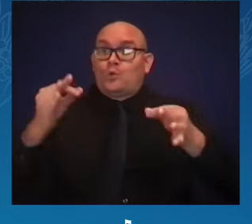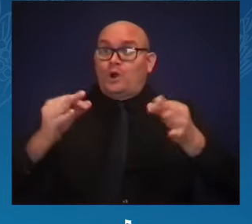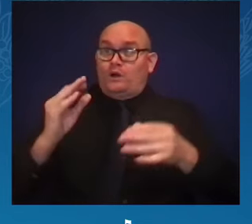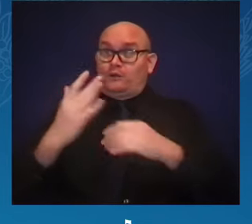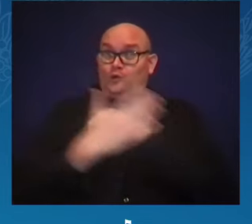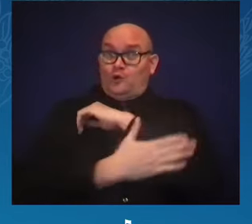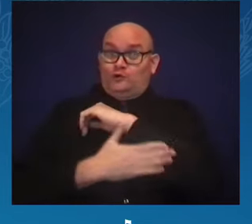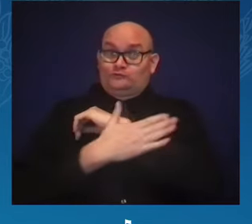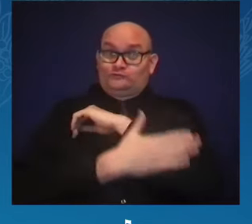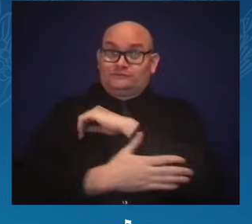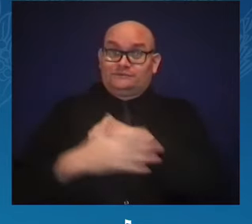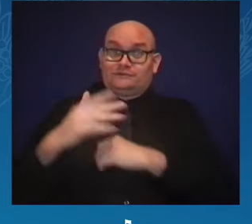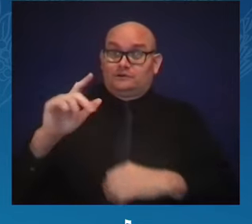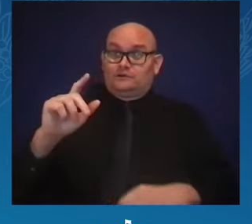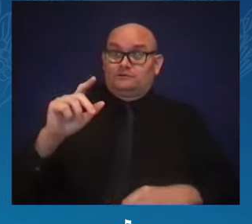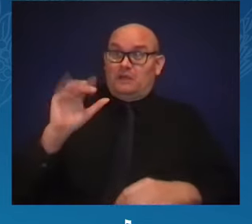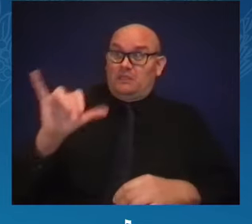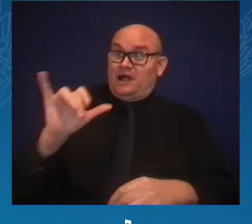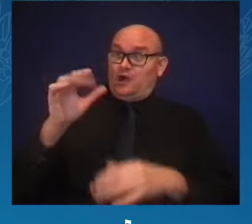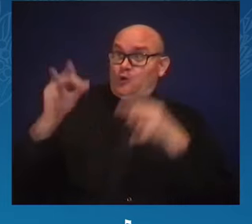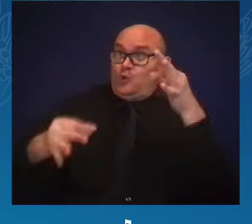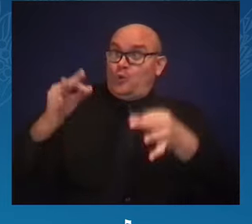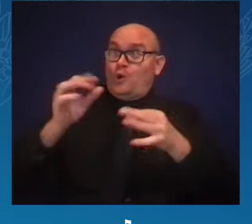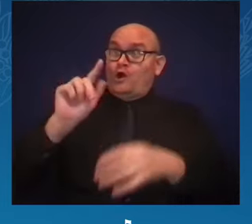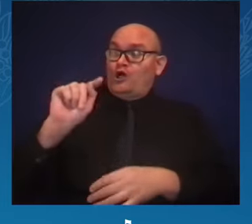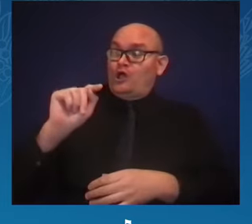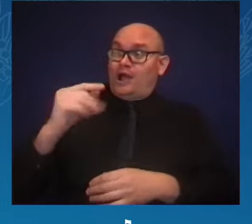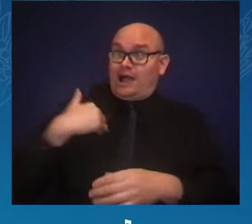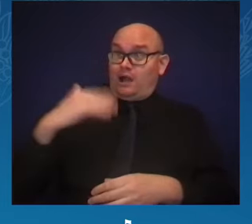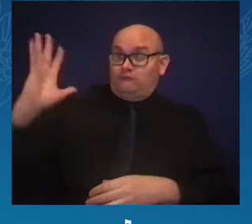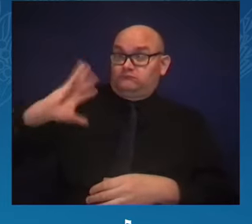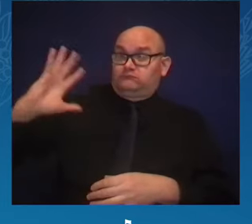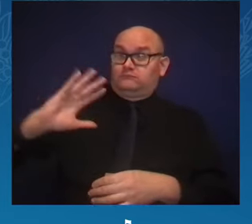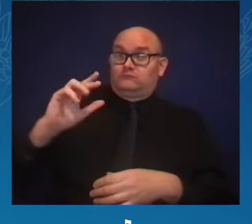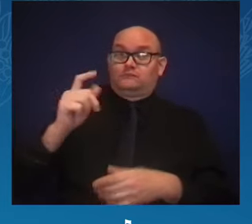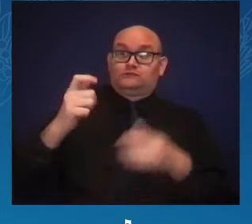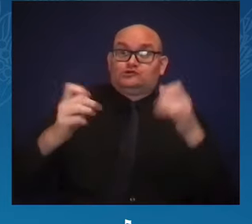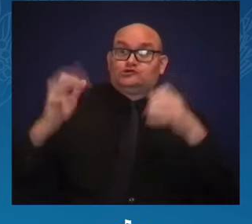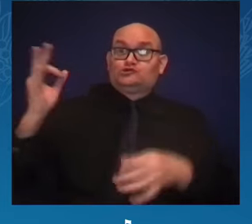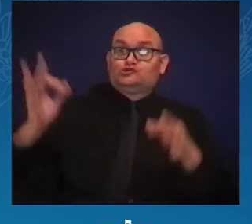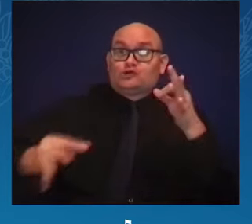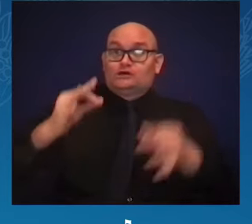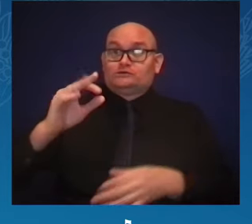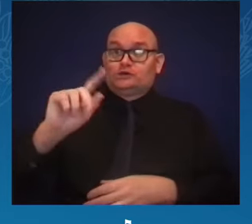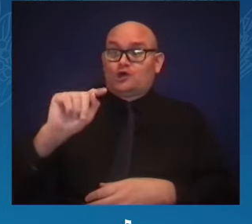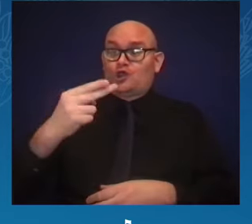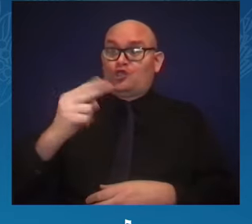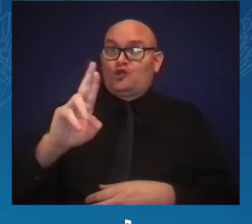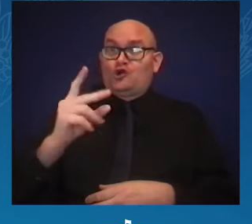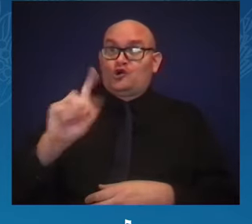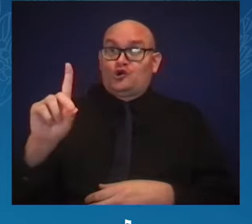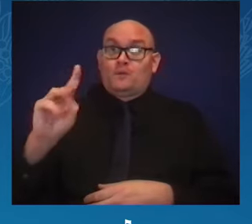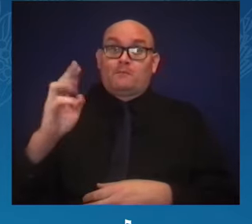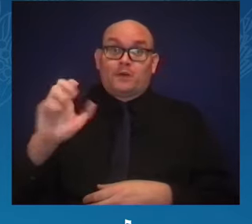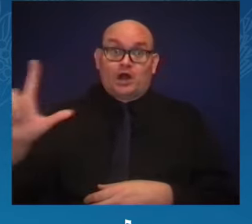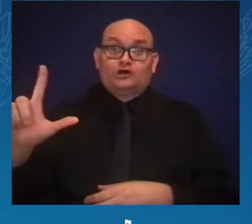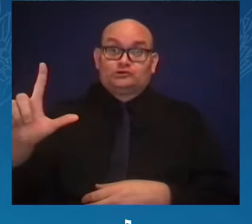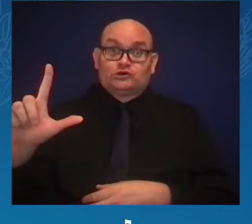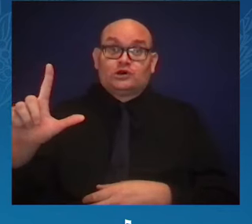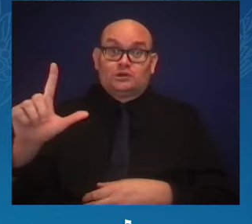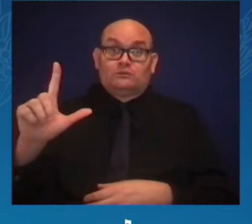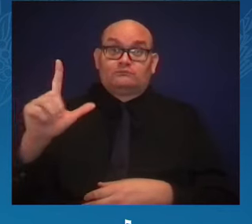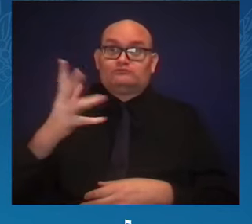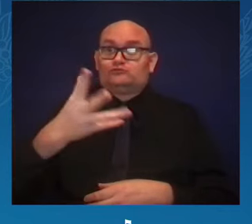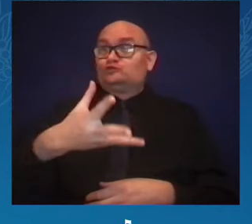took a constitutional right that had been recognized from the people of